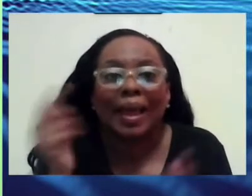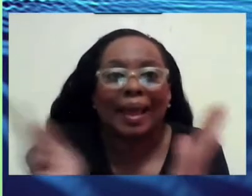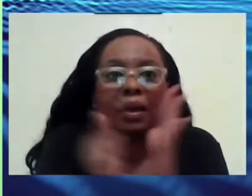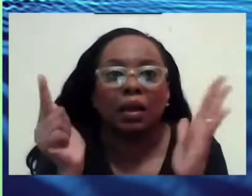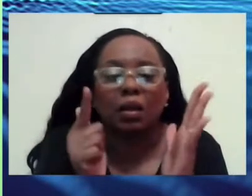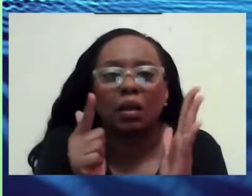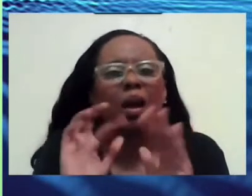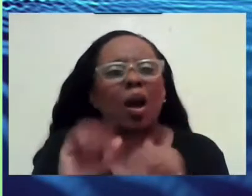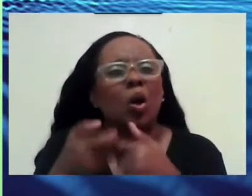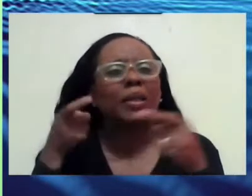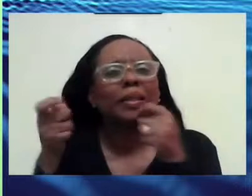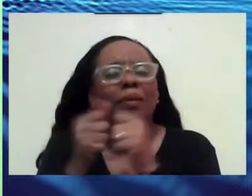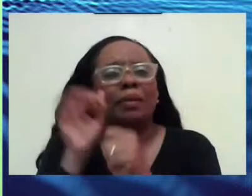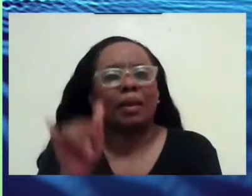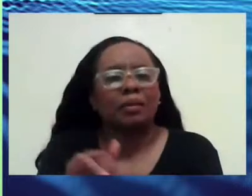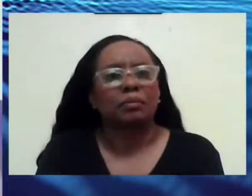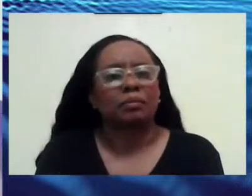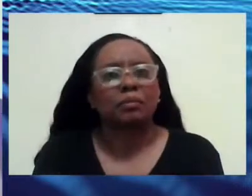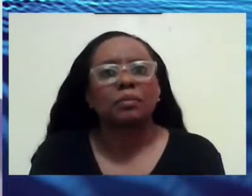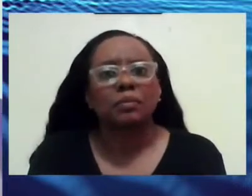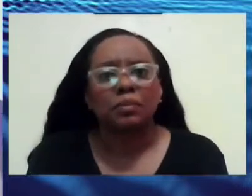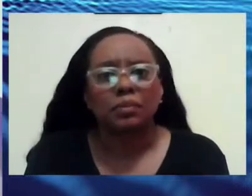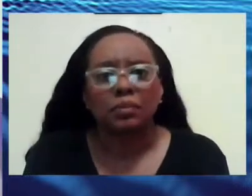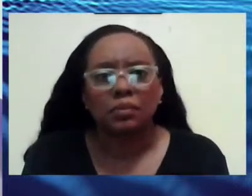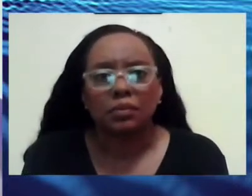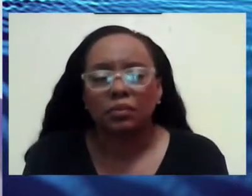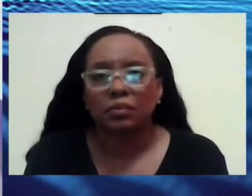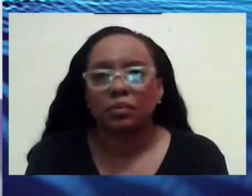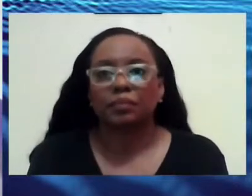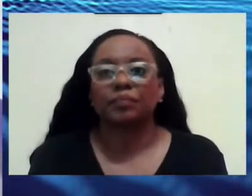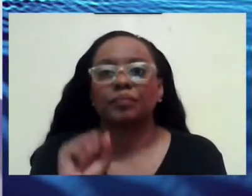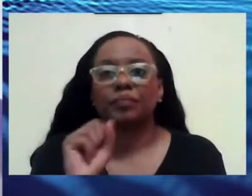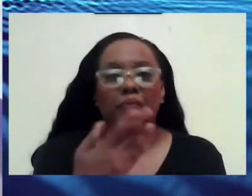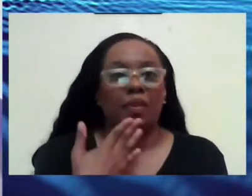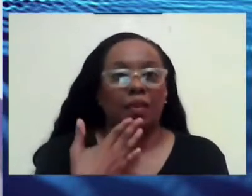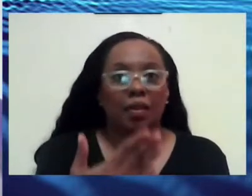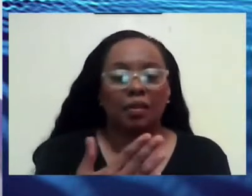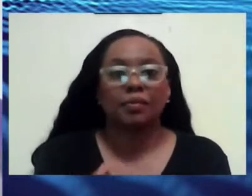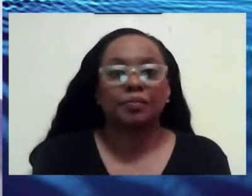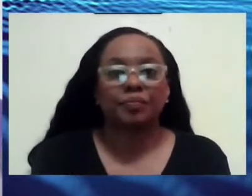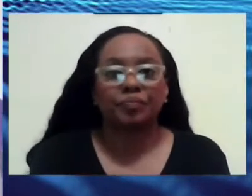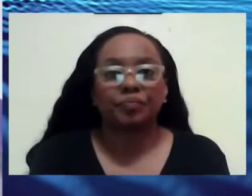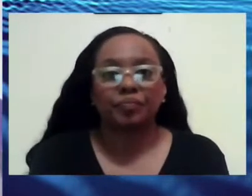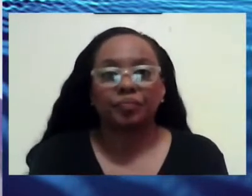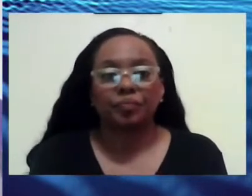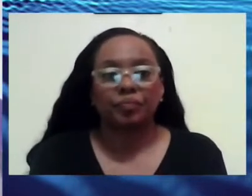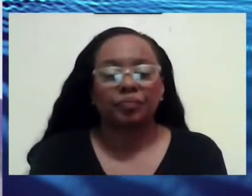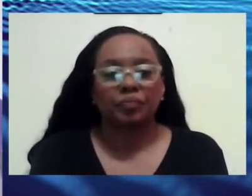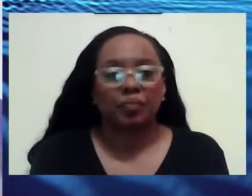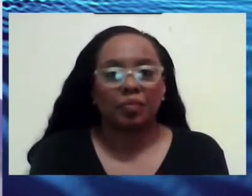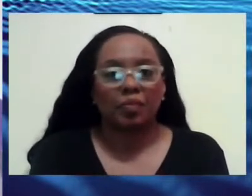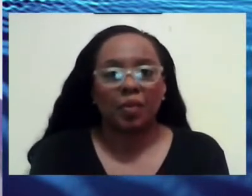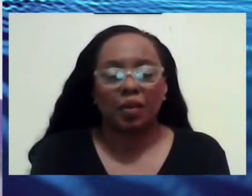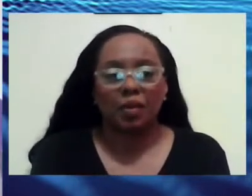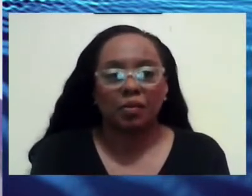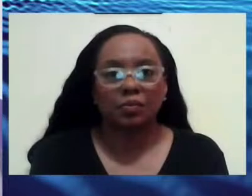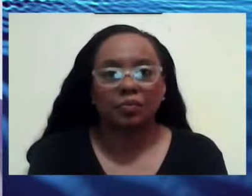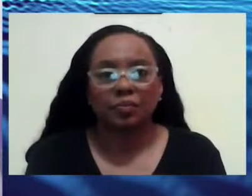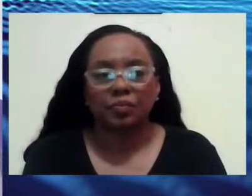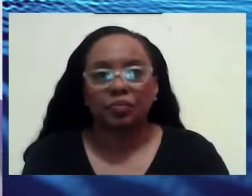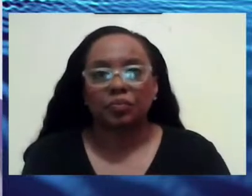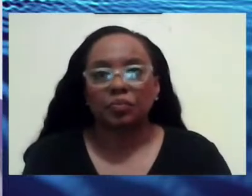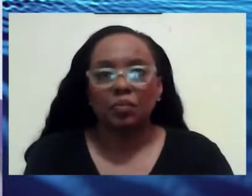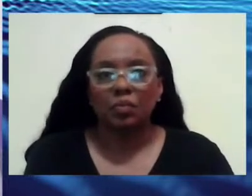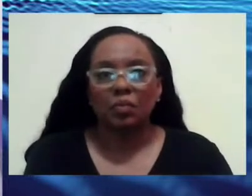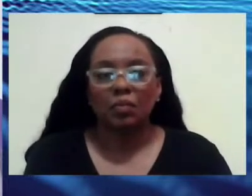issues from CDEMA's end? Okay, thanks for the question. The security issues within the regional response